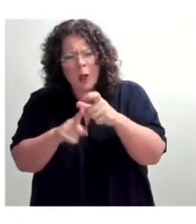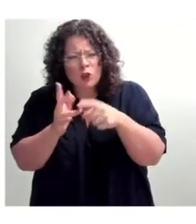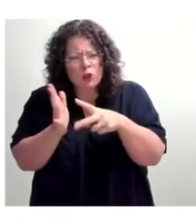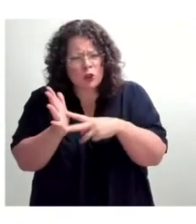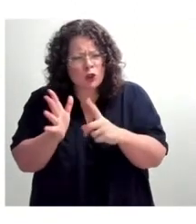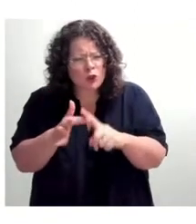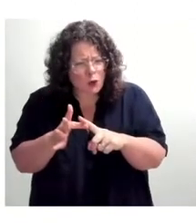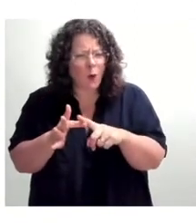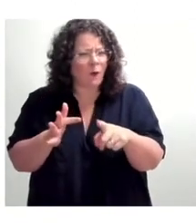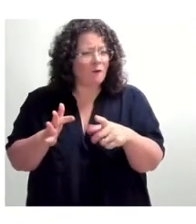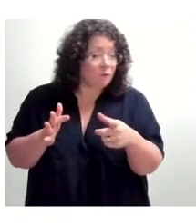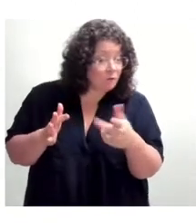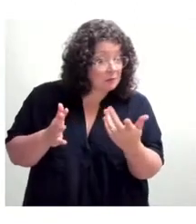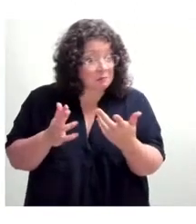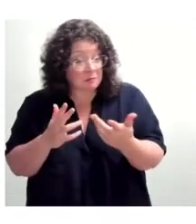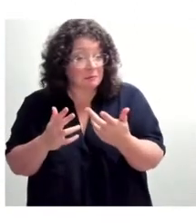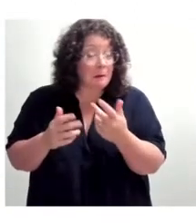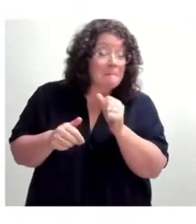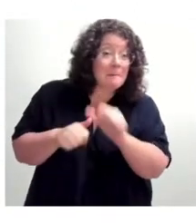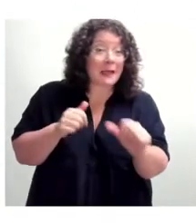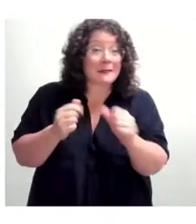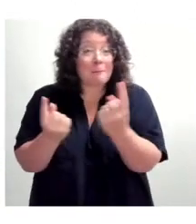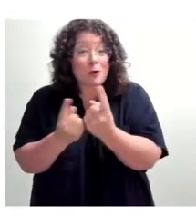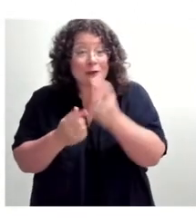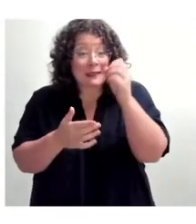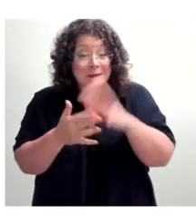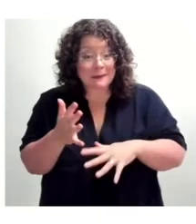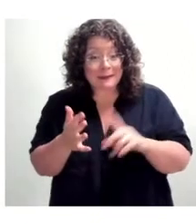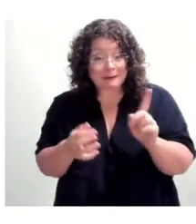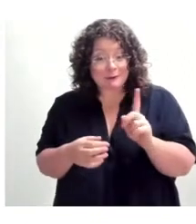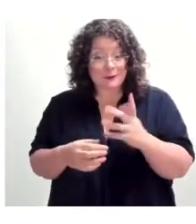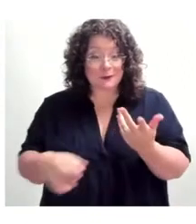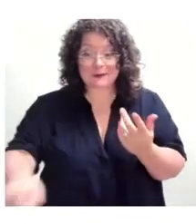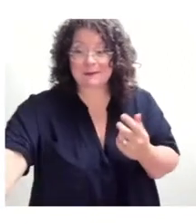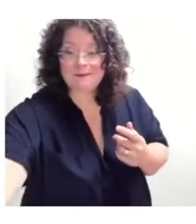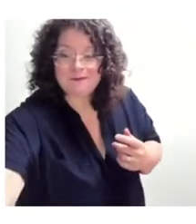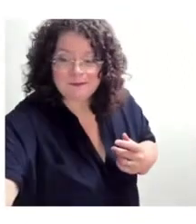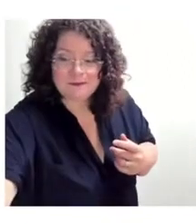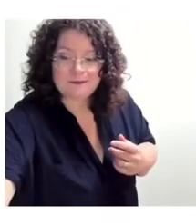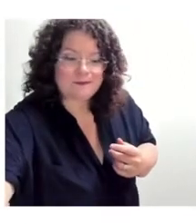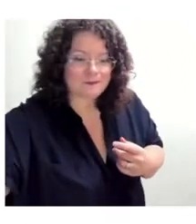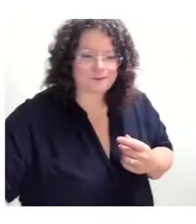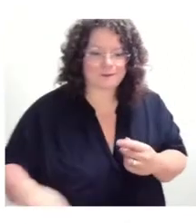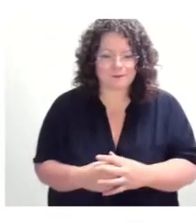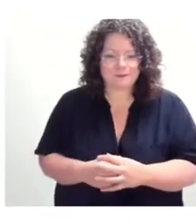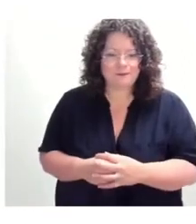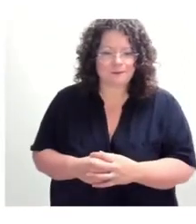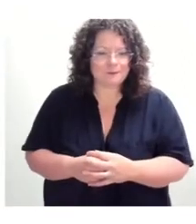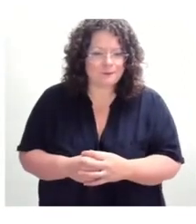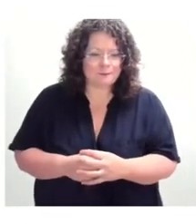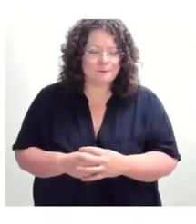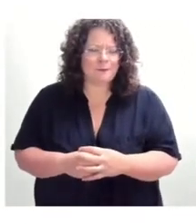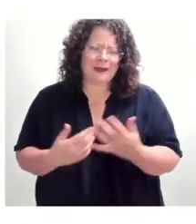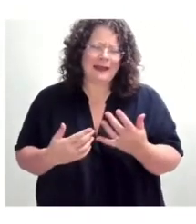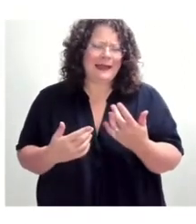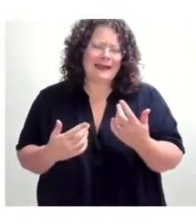all humility that it's a long way still. Yeah. And it's fantastic that we are working with Mark and team and using the